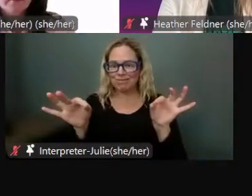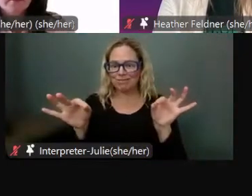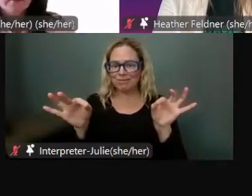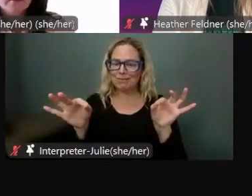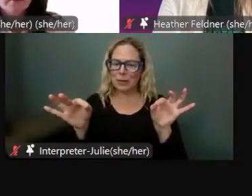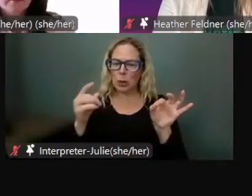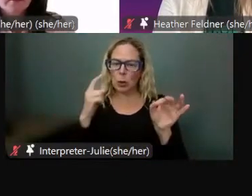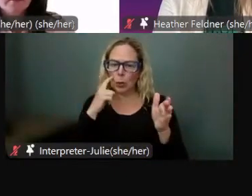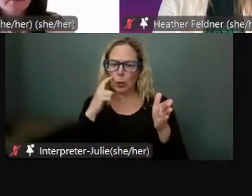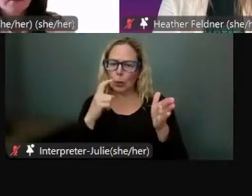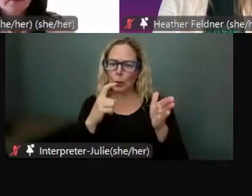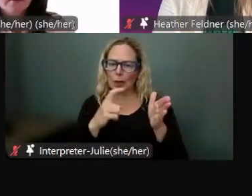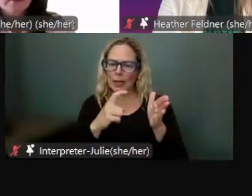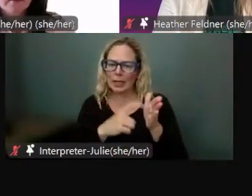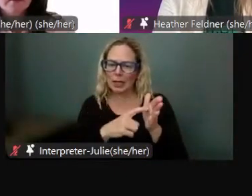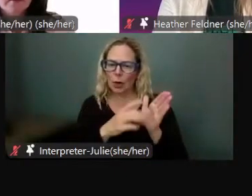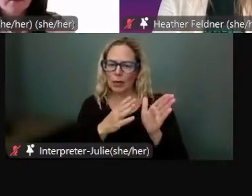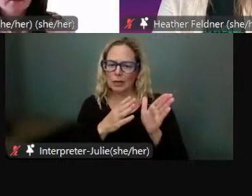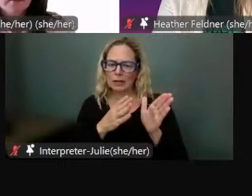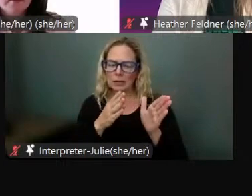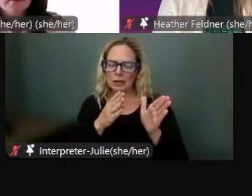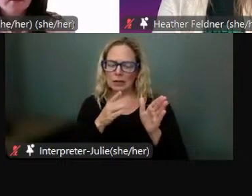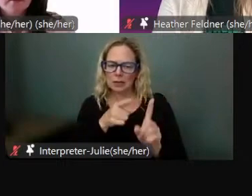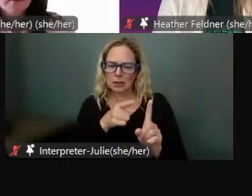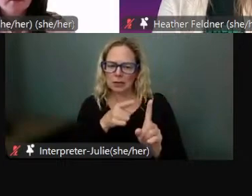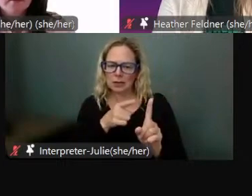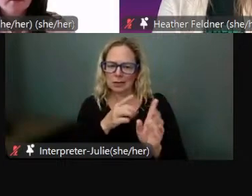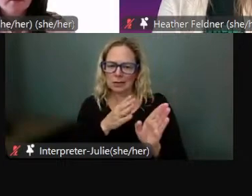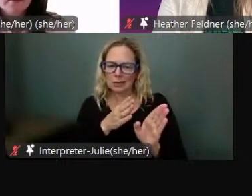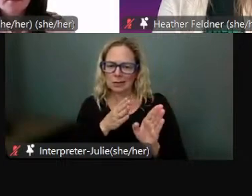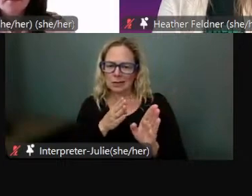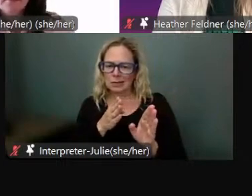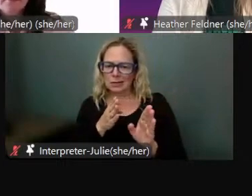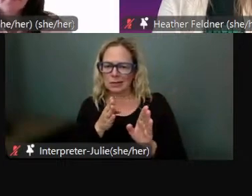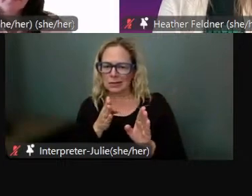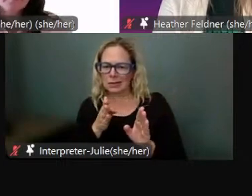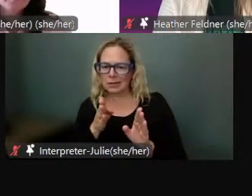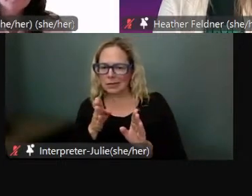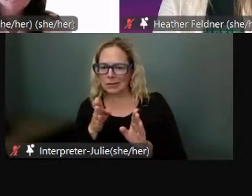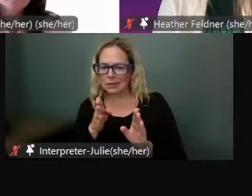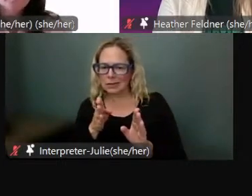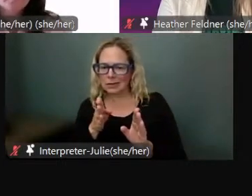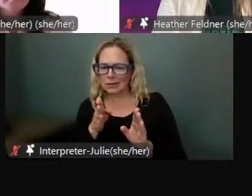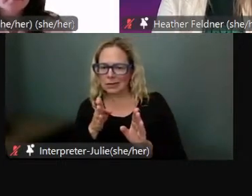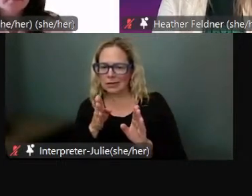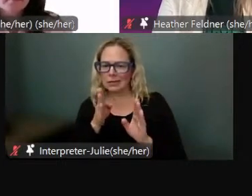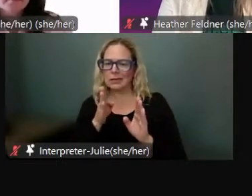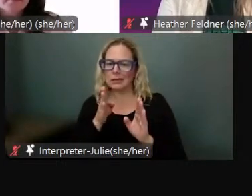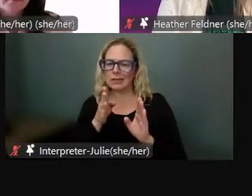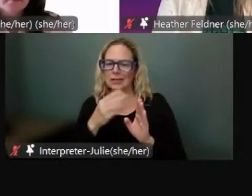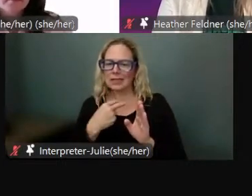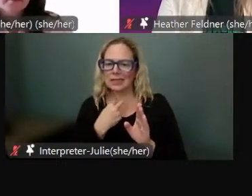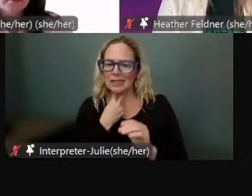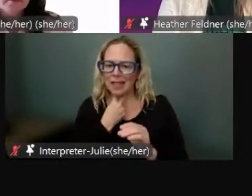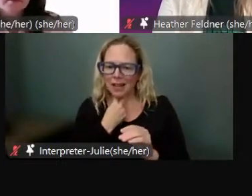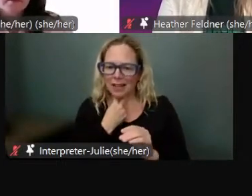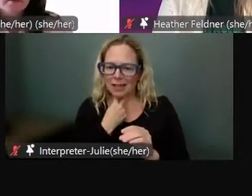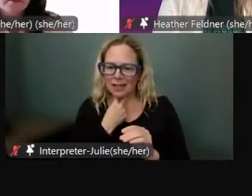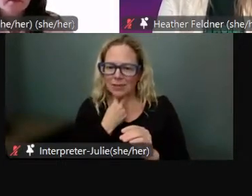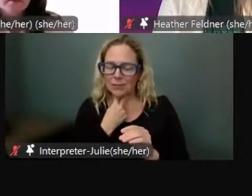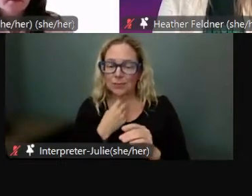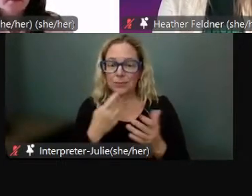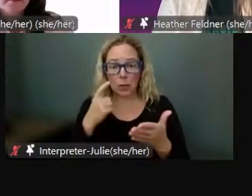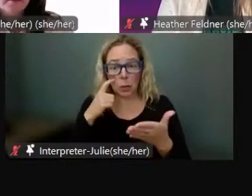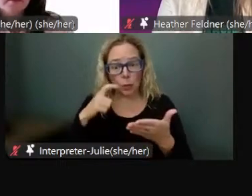through this process, and then we really saw it get stuck. But both of our findings, one, that it is possible